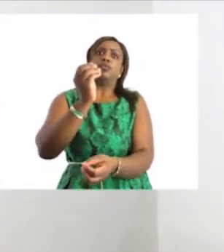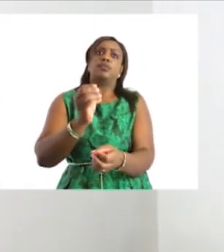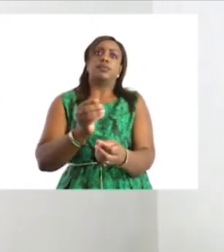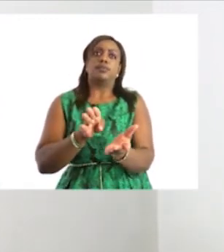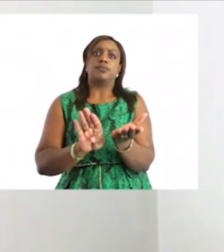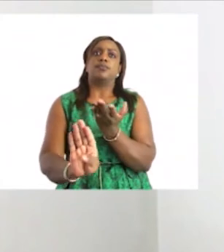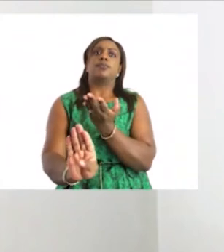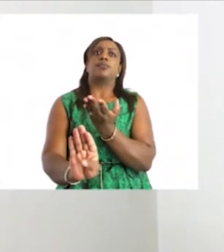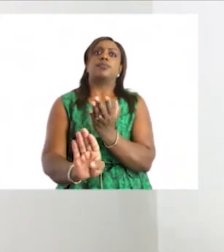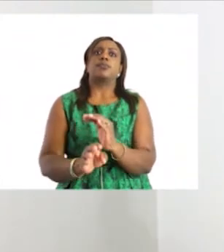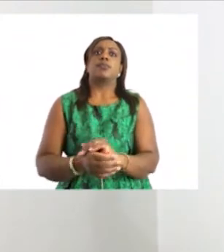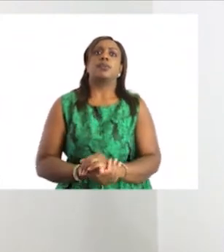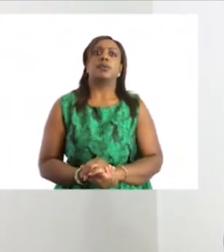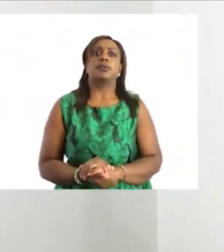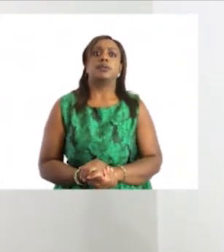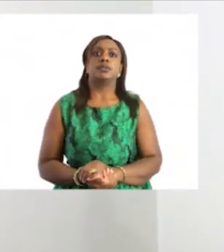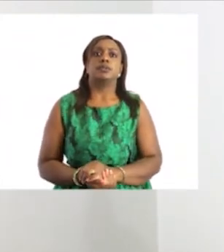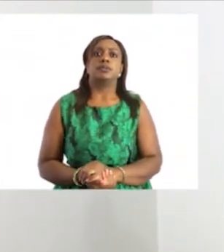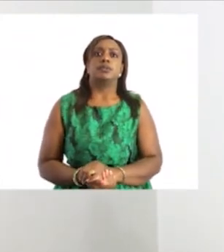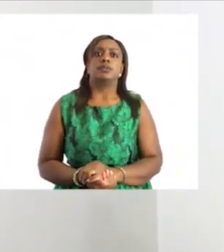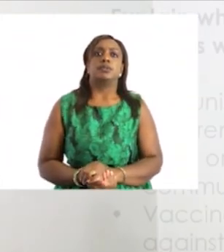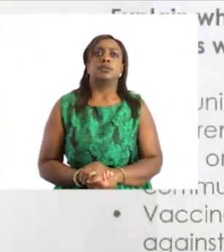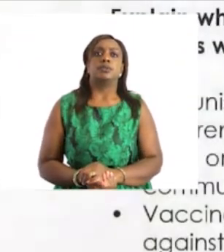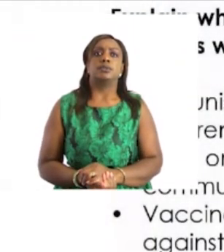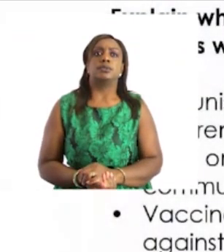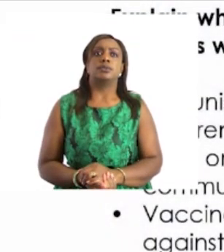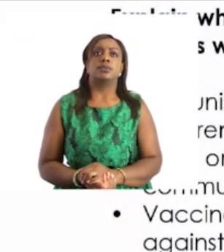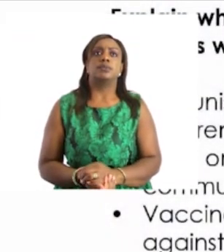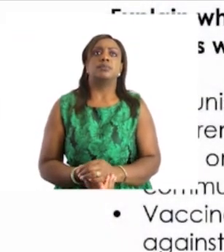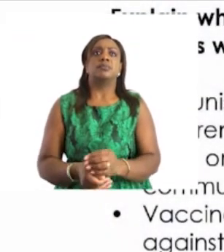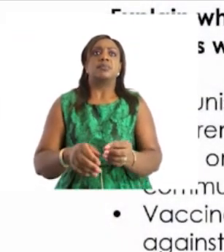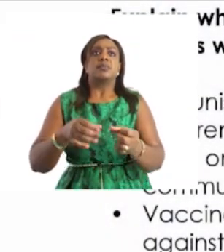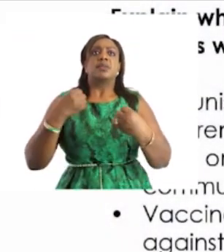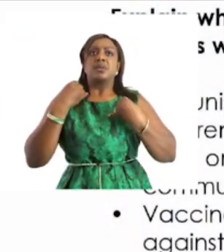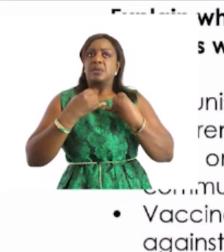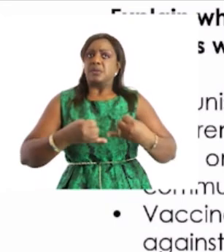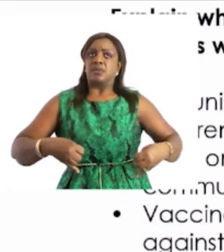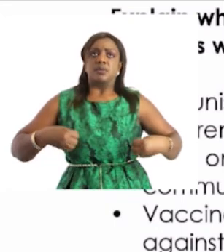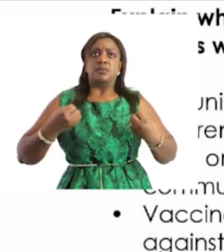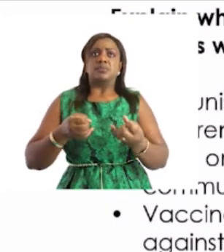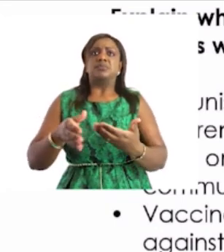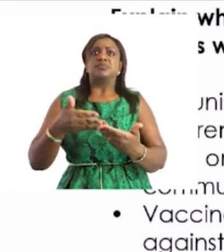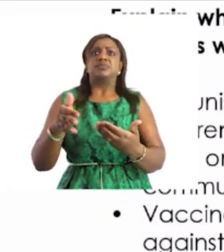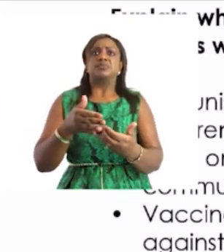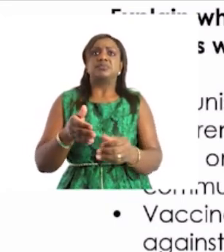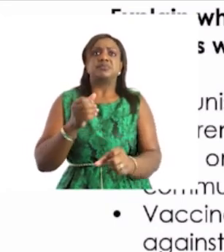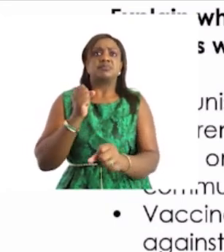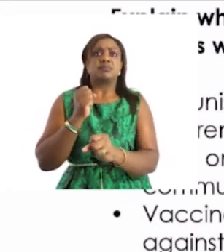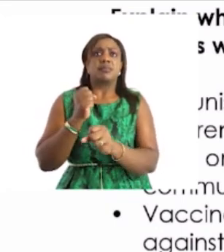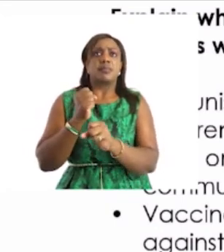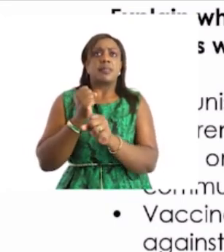when you are young. Right, here the points are saying, immunization is a simple and effective way of protecting children from